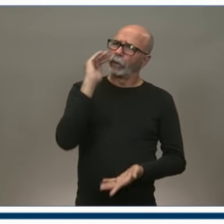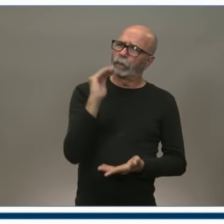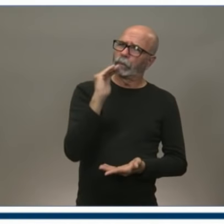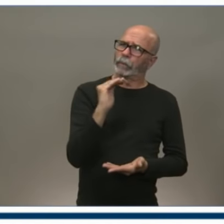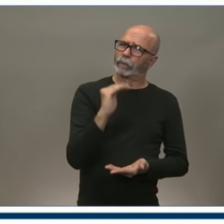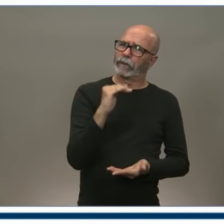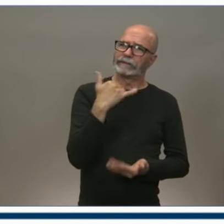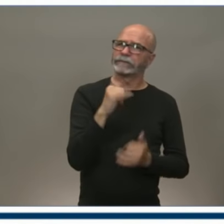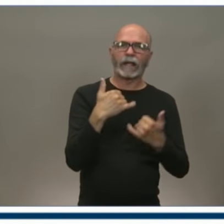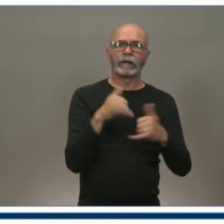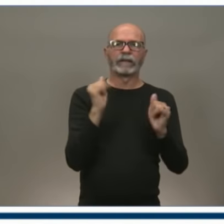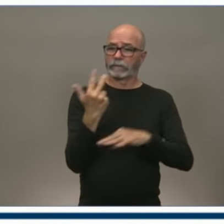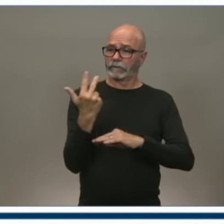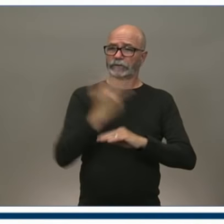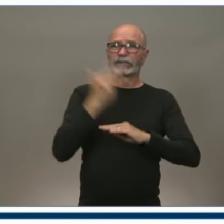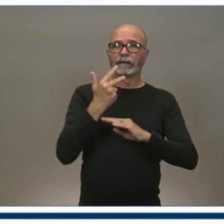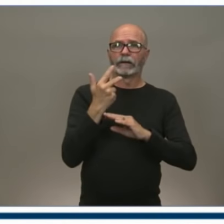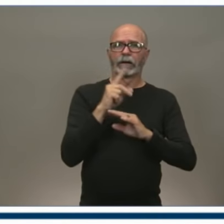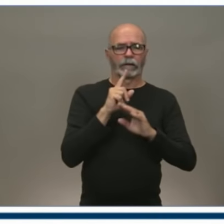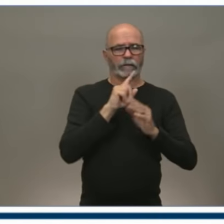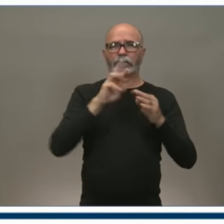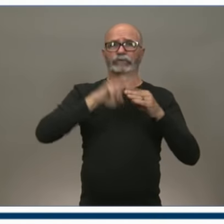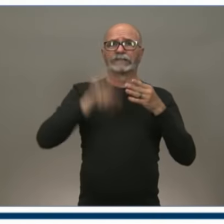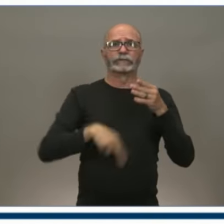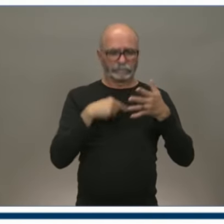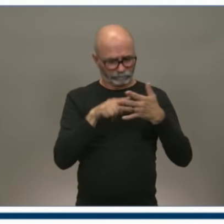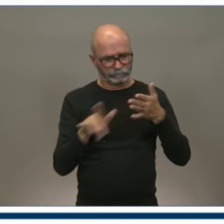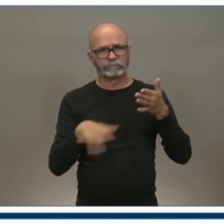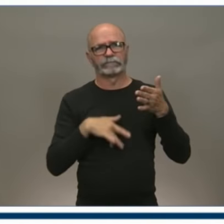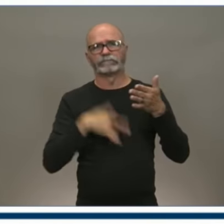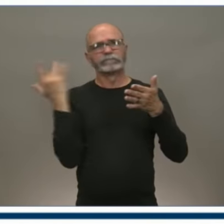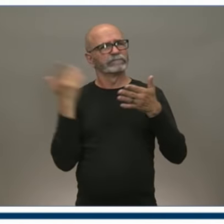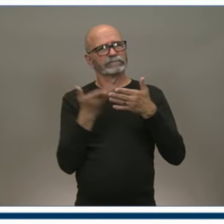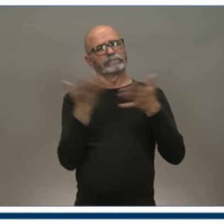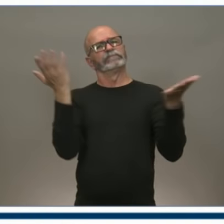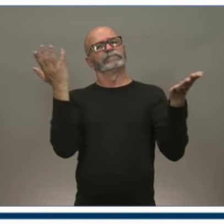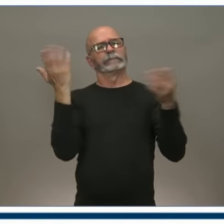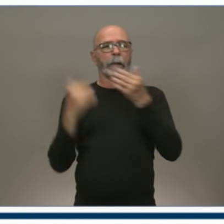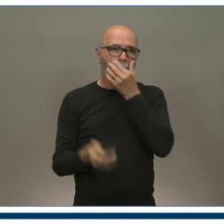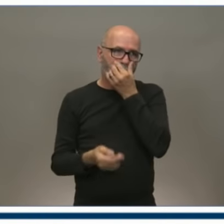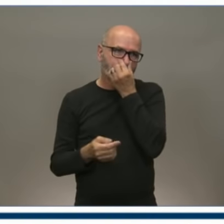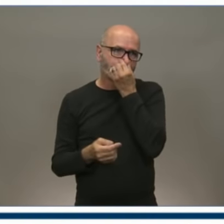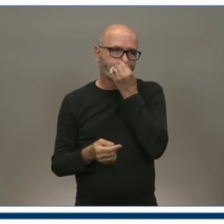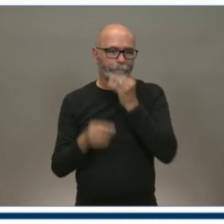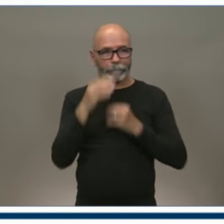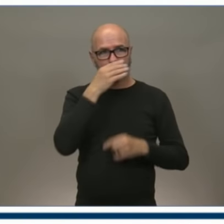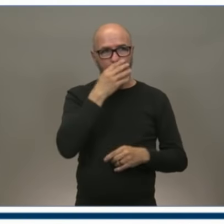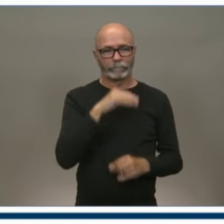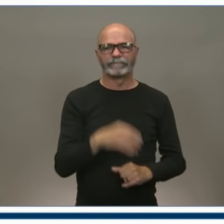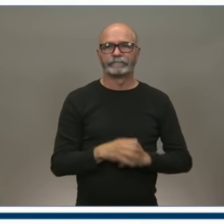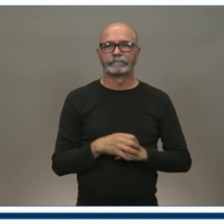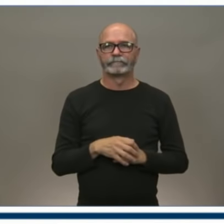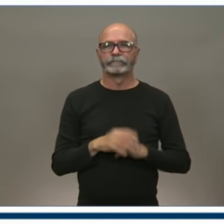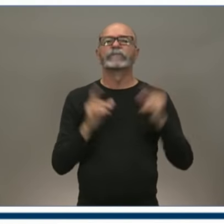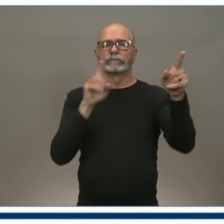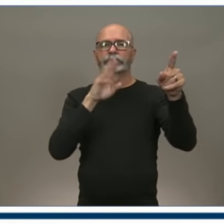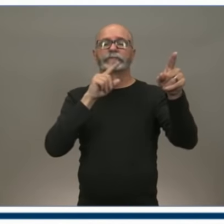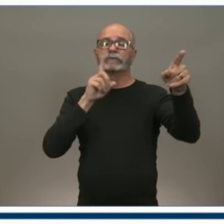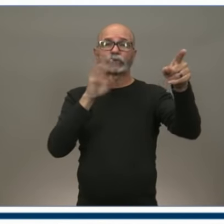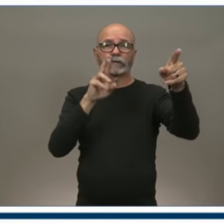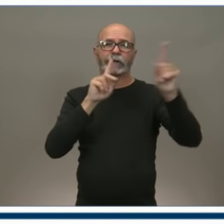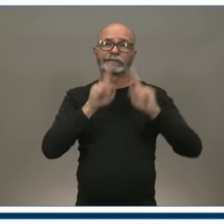some challenges. Management was brought to me. I don't know the details, but it was identified as really technological challenges a week or so